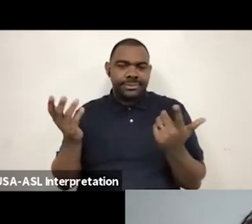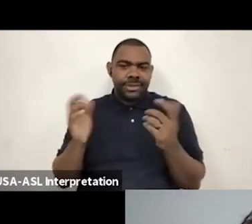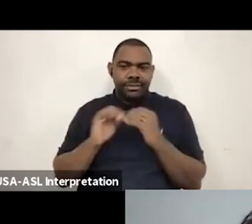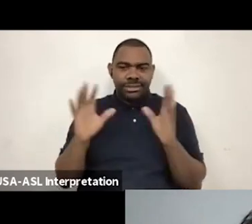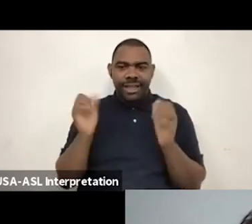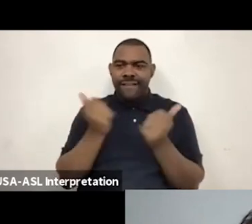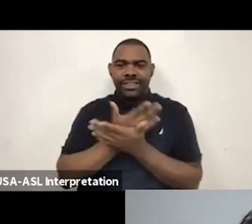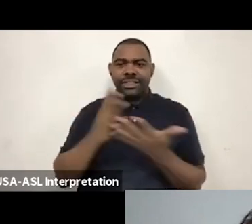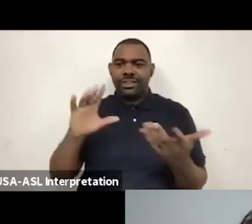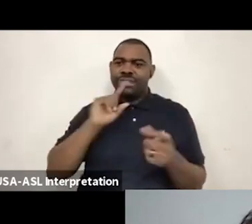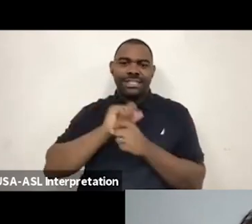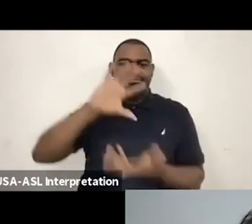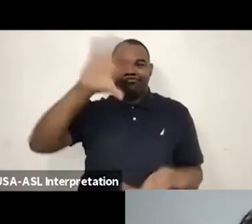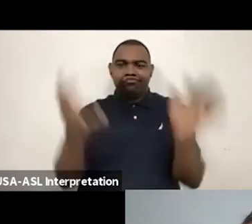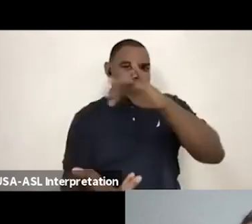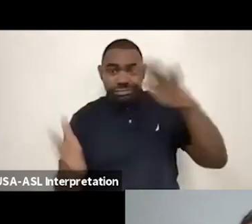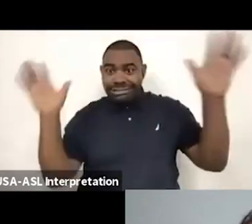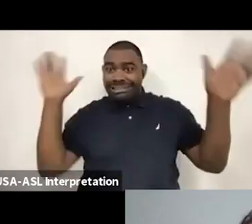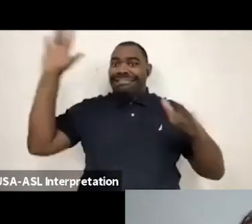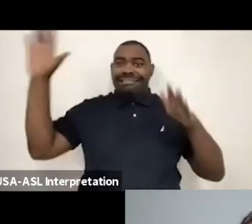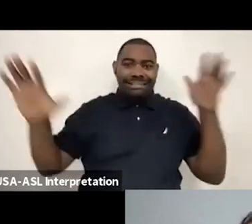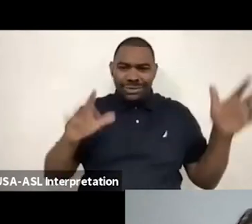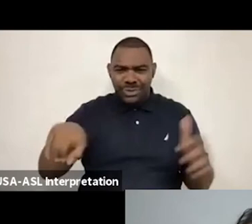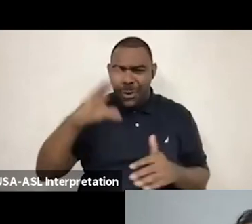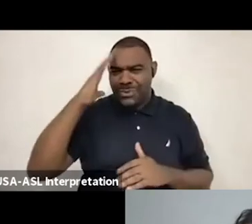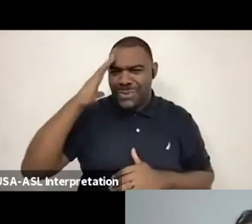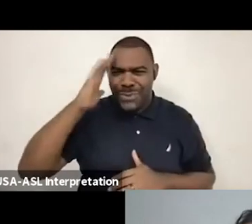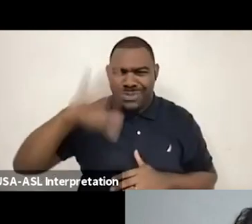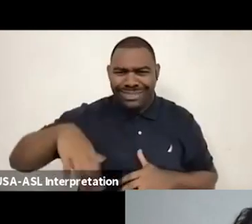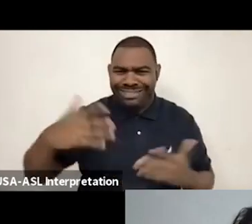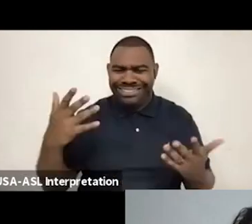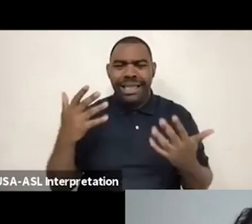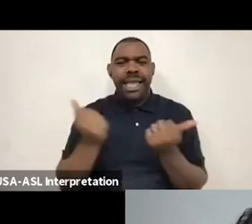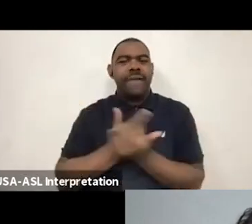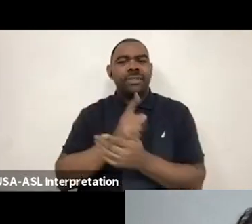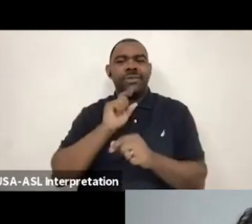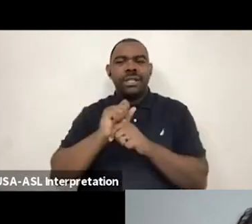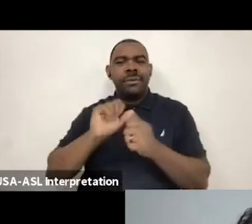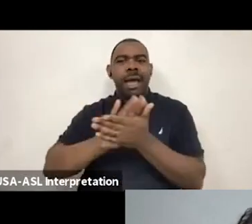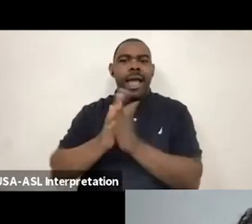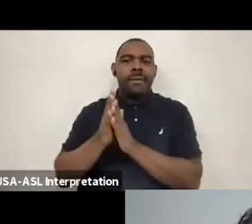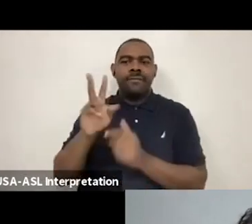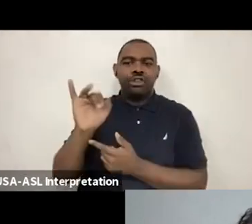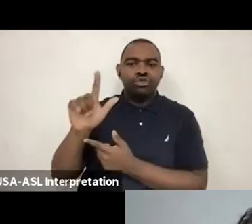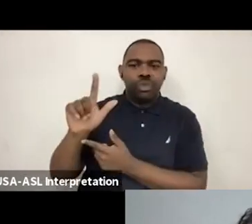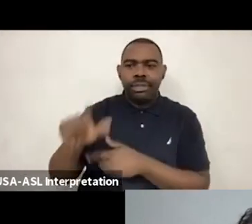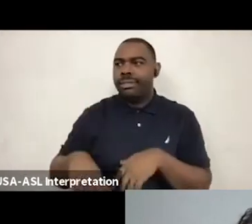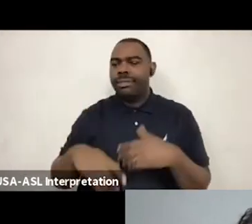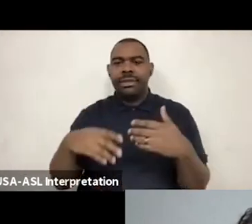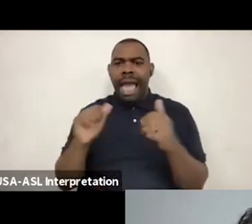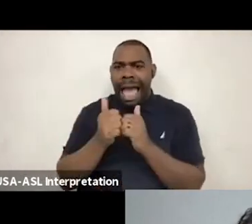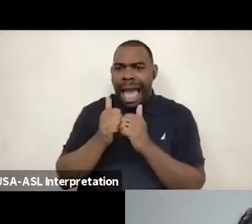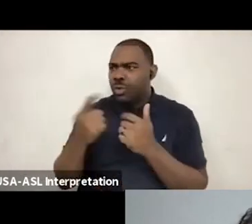were, everything went topsy-turvy, as you all know, and everything kind of ended up going virtual, or there